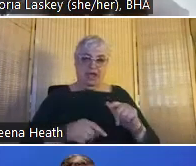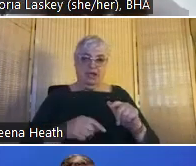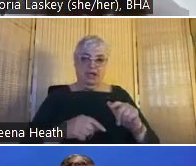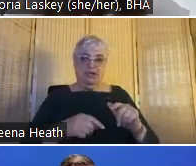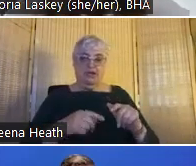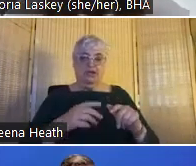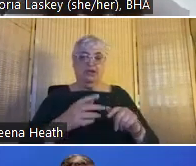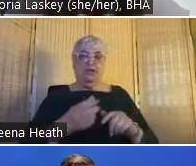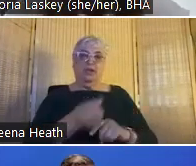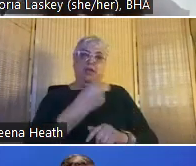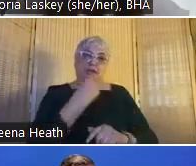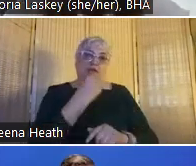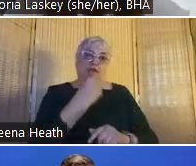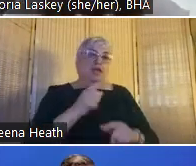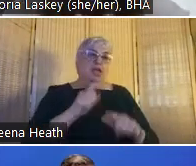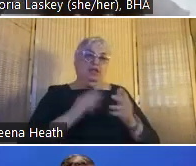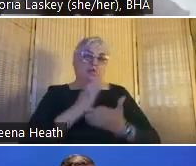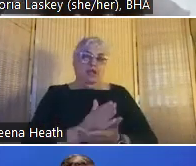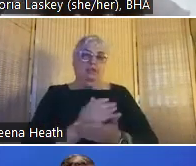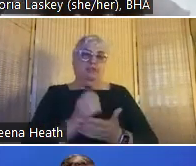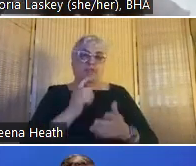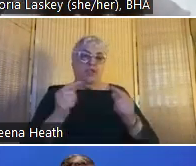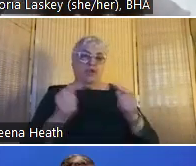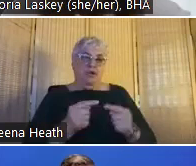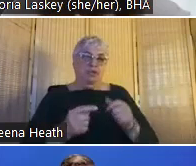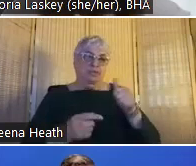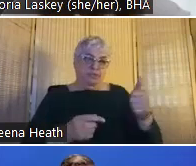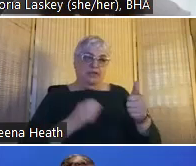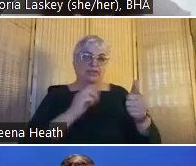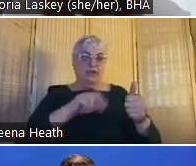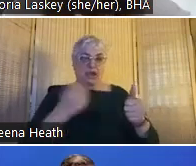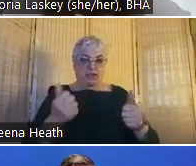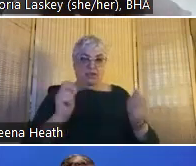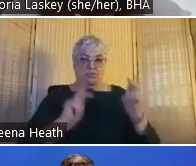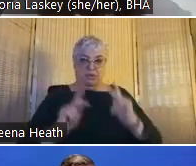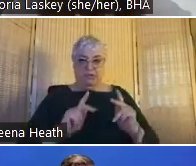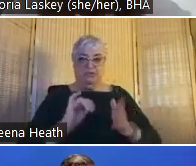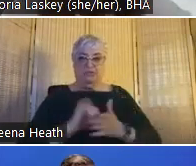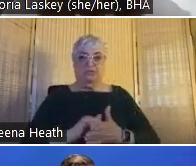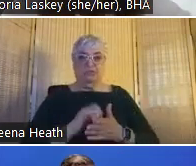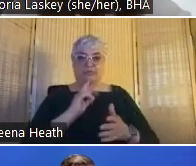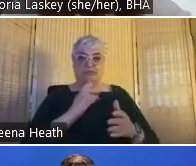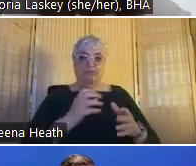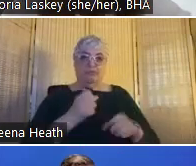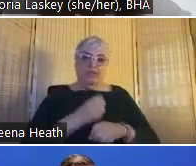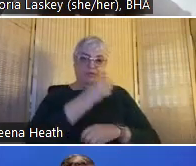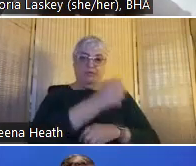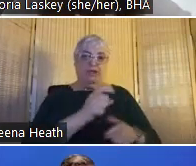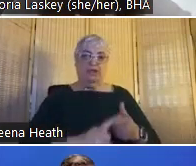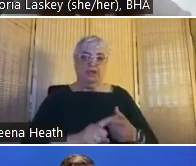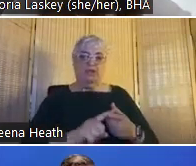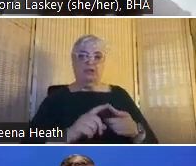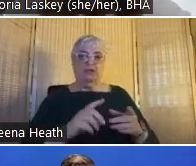and unless committed is likely to inflict physical harm on themselves or others, is committed to involuntary treatment.